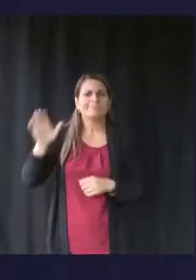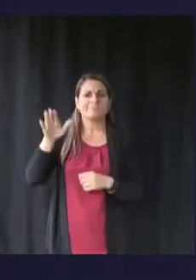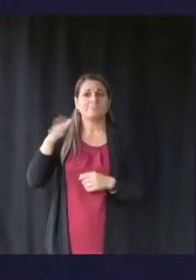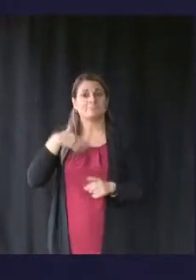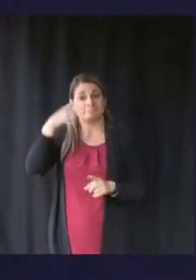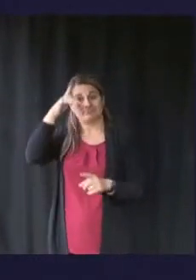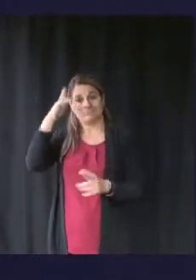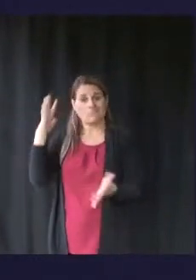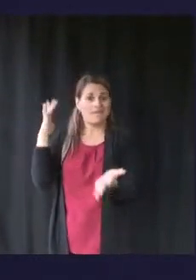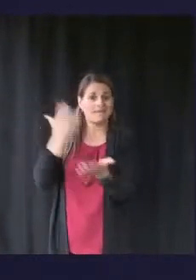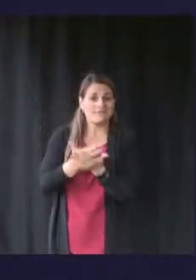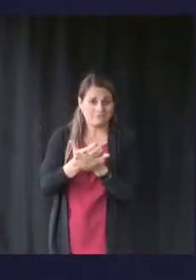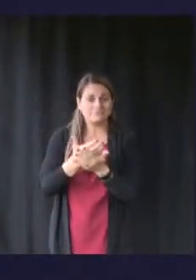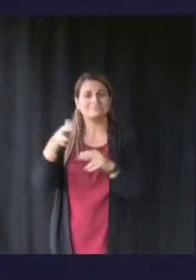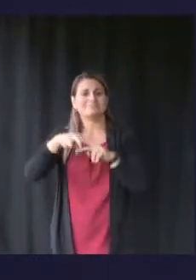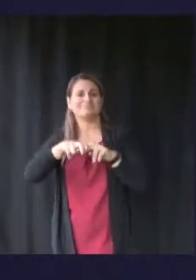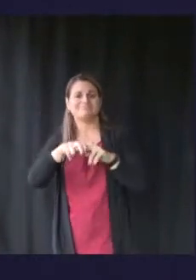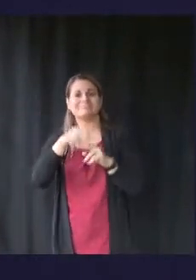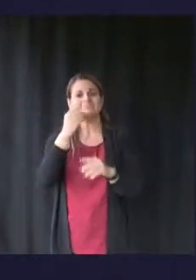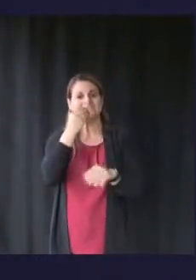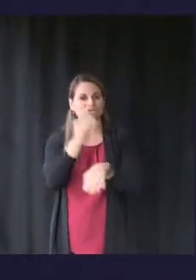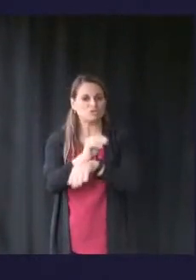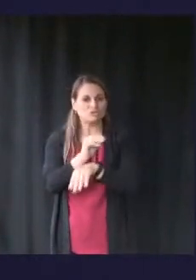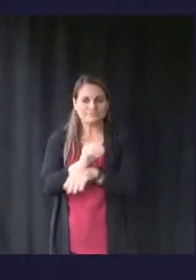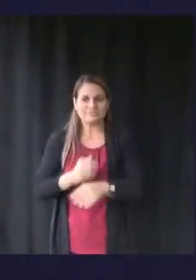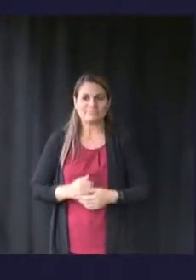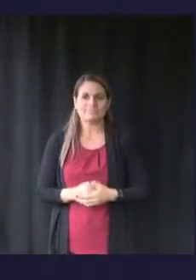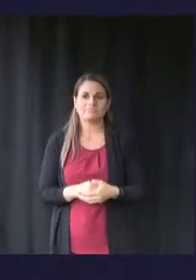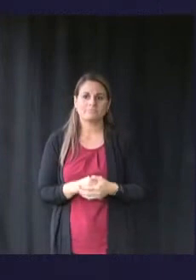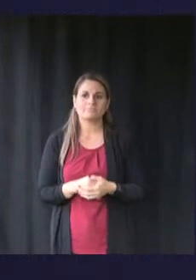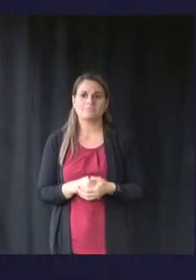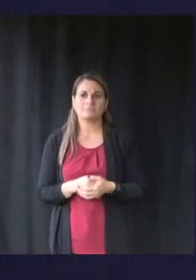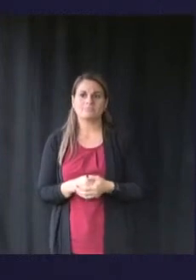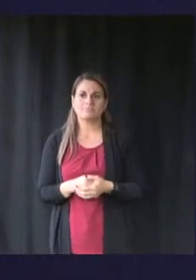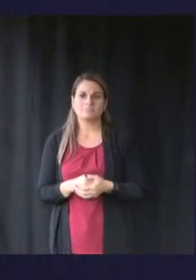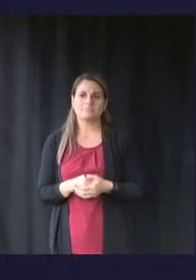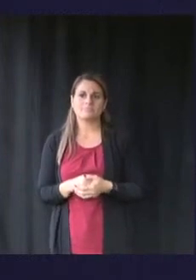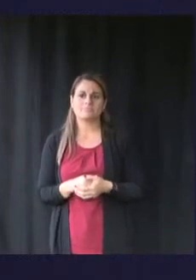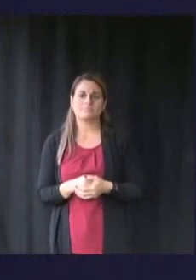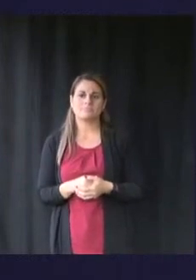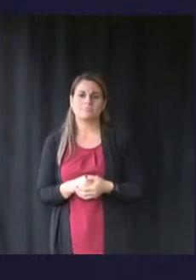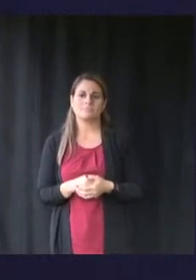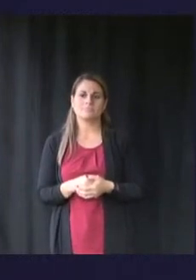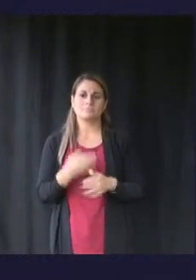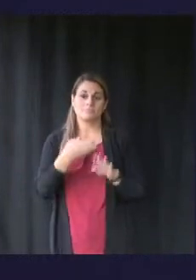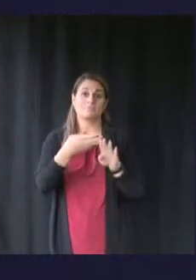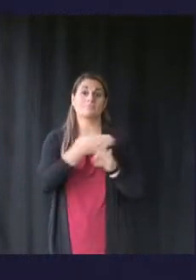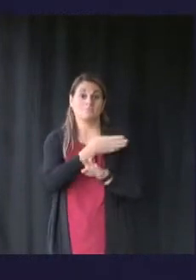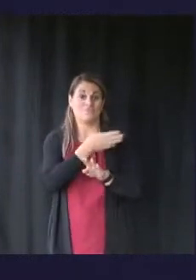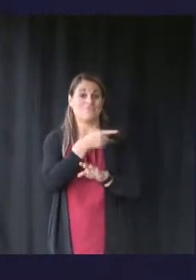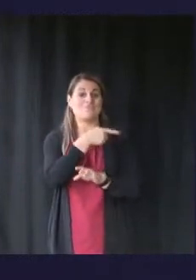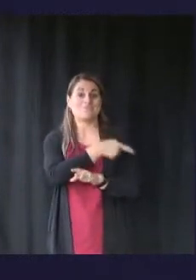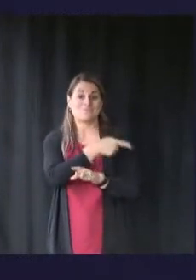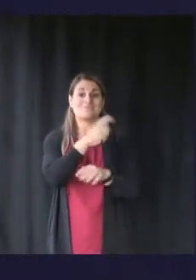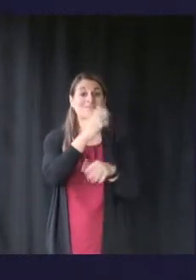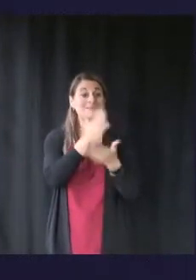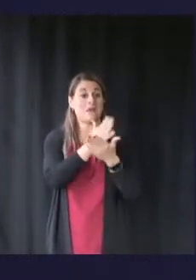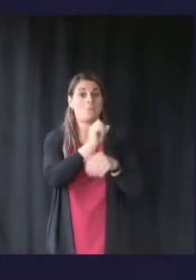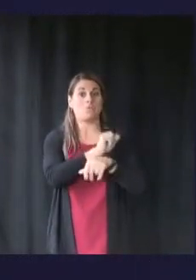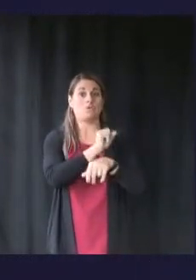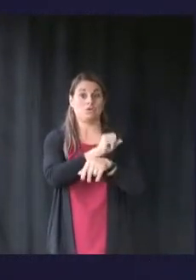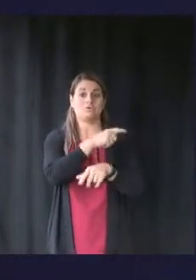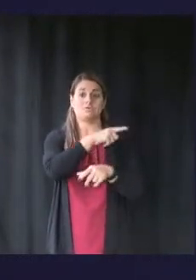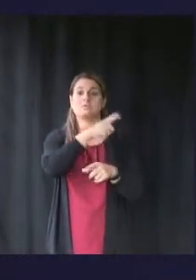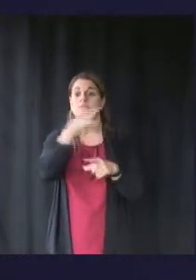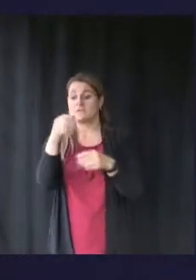we went back to close the business he managed. And the dinner table was a place we sat down to